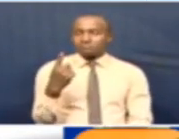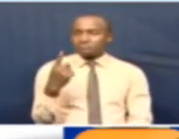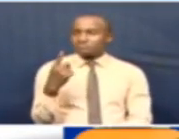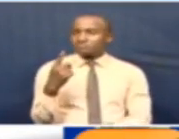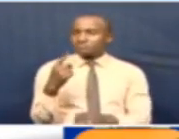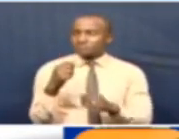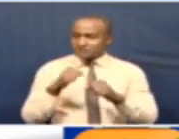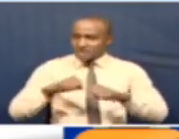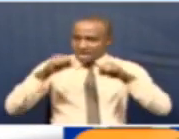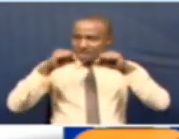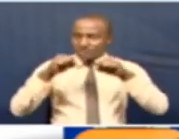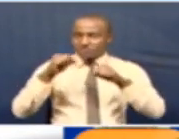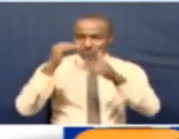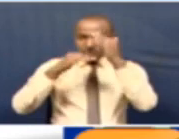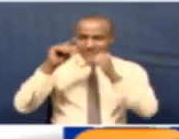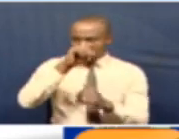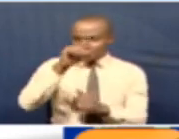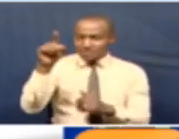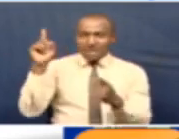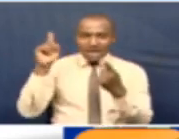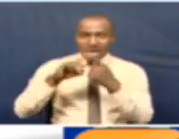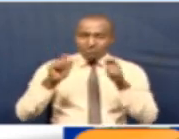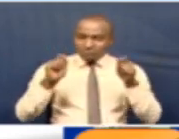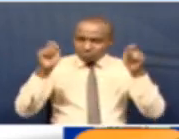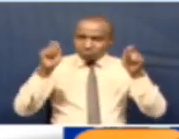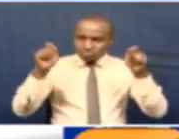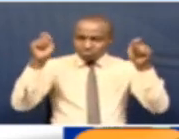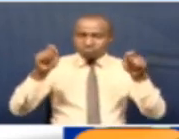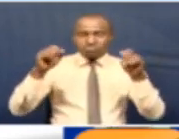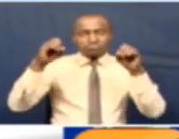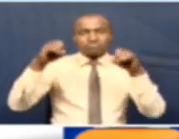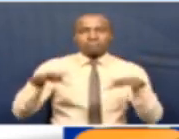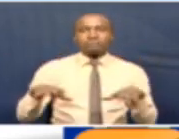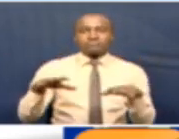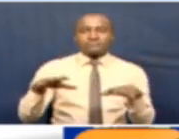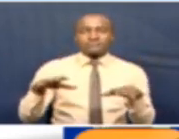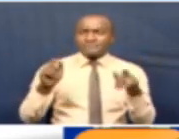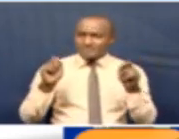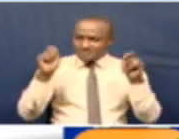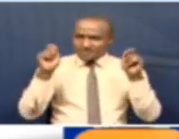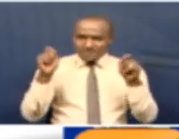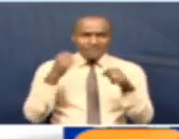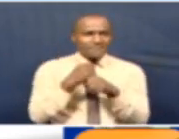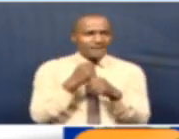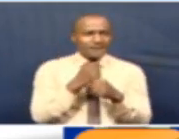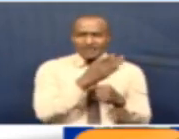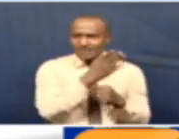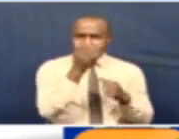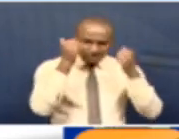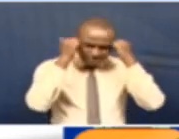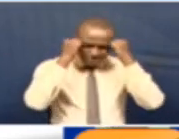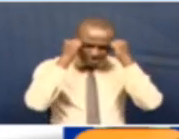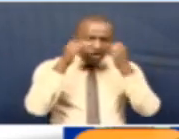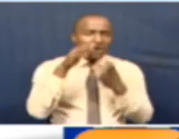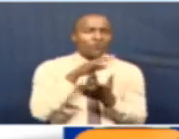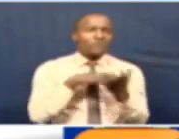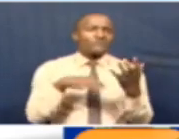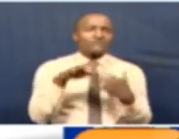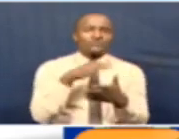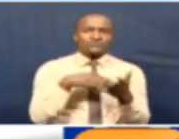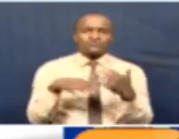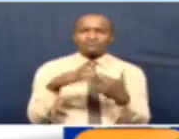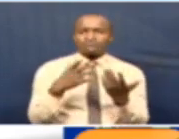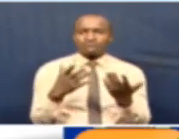to resolve the lecturer strike. And as Wakori Ongeche reports, the strike has caused confusion and disrupted the academic life of the country's nearly